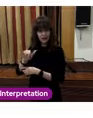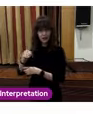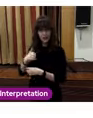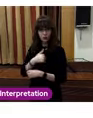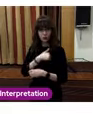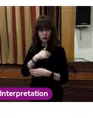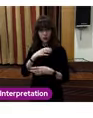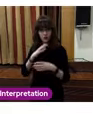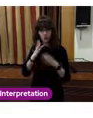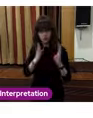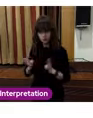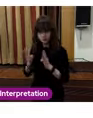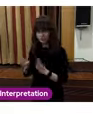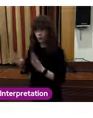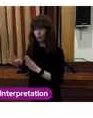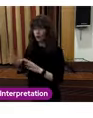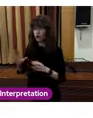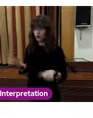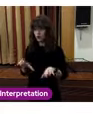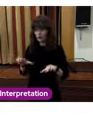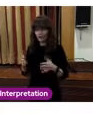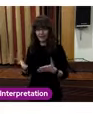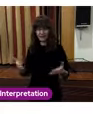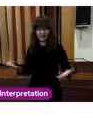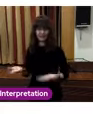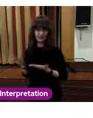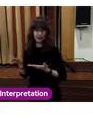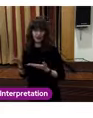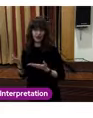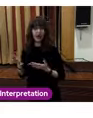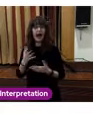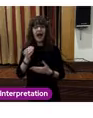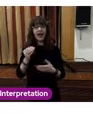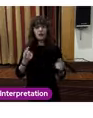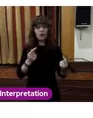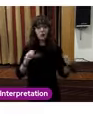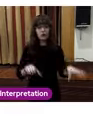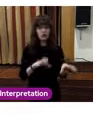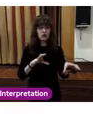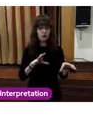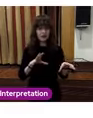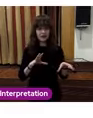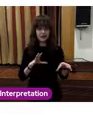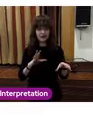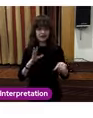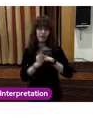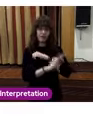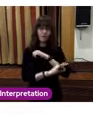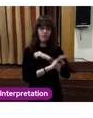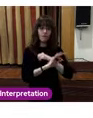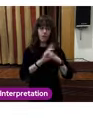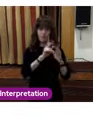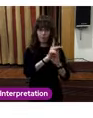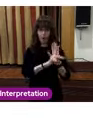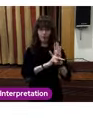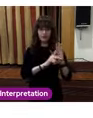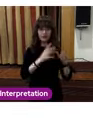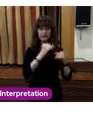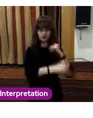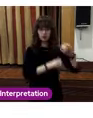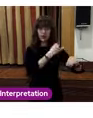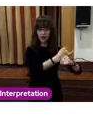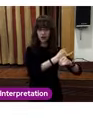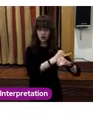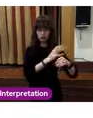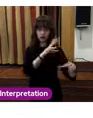how we organize our response domestically, and then how we organize our response in terms of our foreign policy. I think given the way